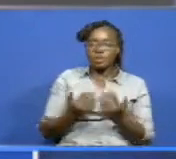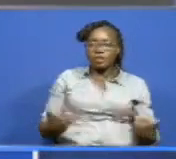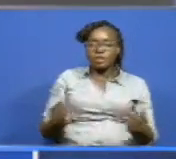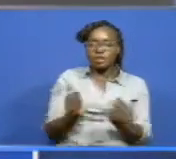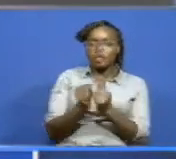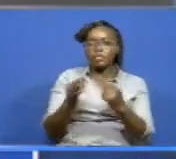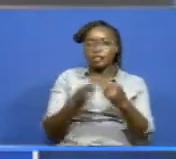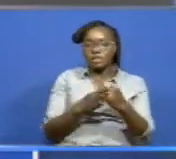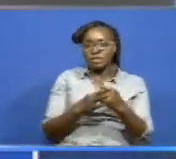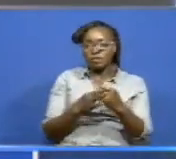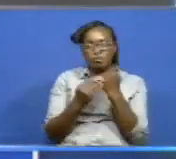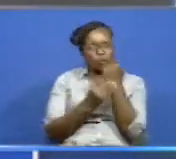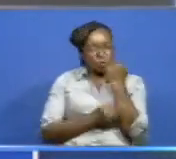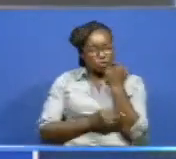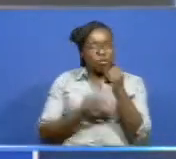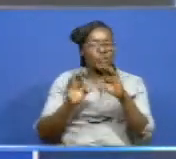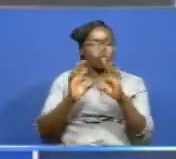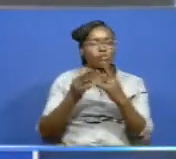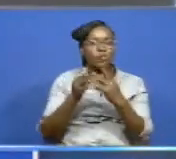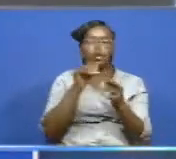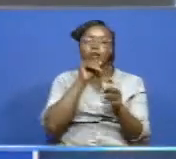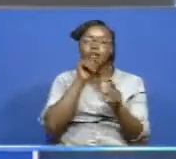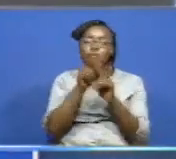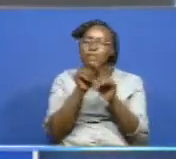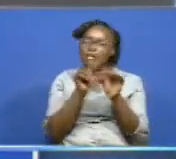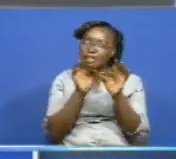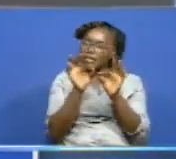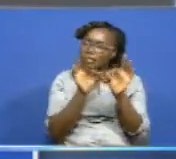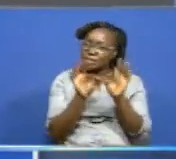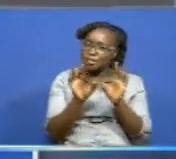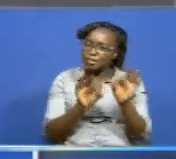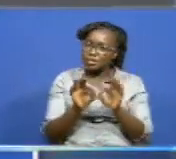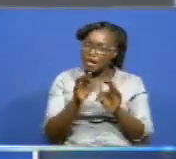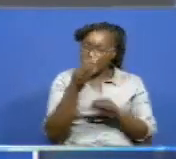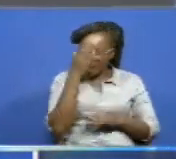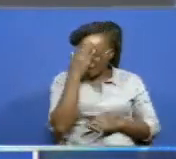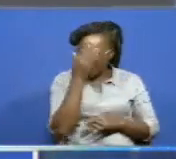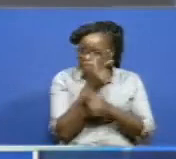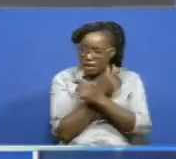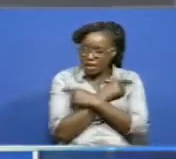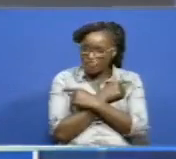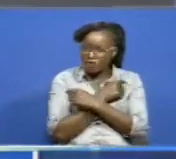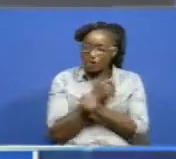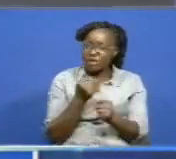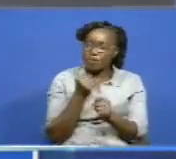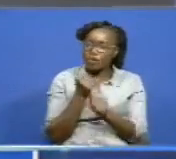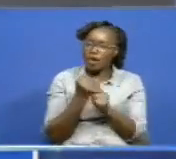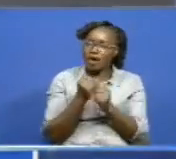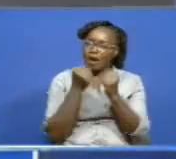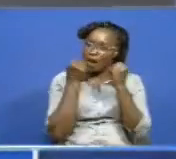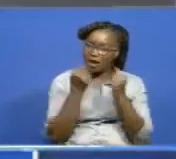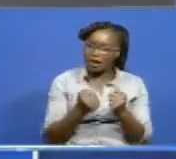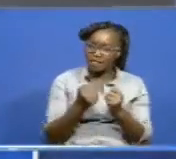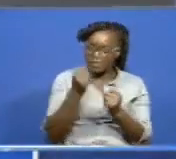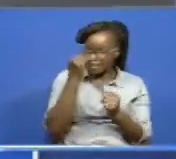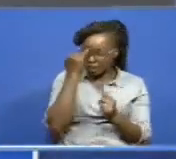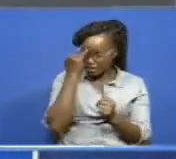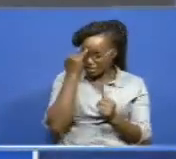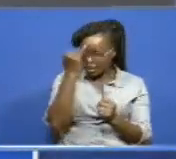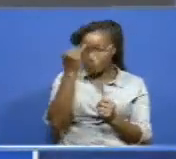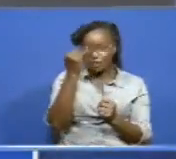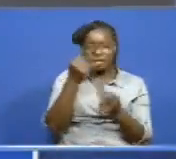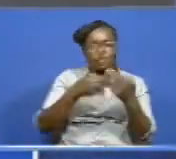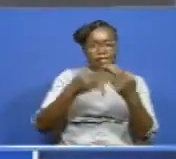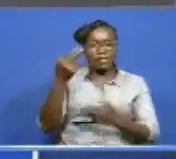a humble background, his brother described her as a humble, loving and hardworking woman of integrity.